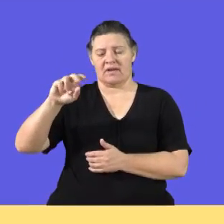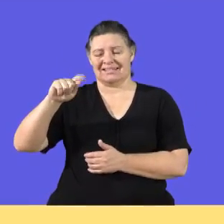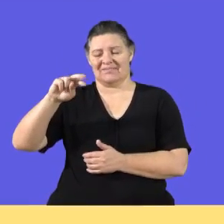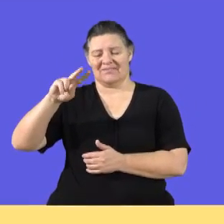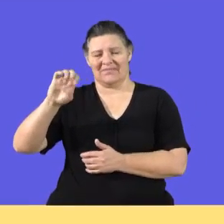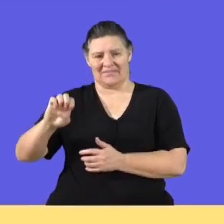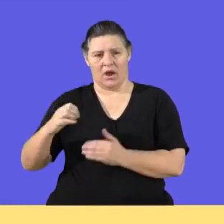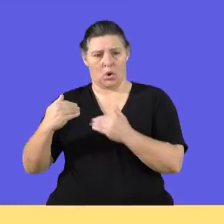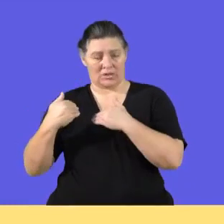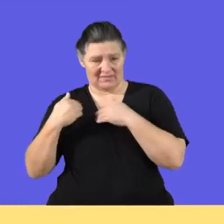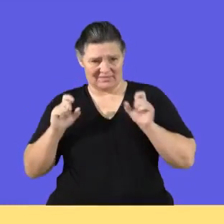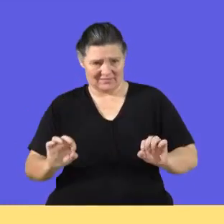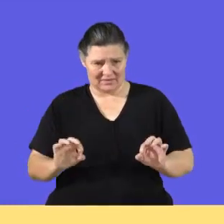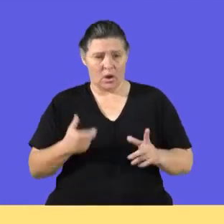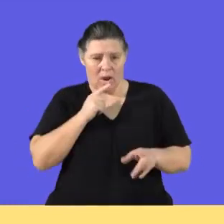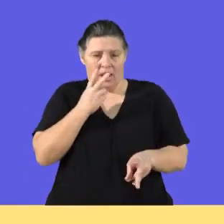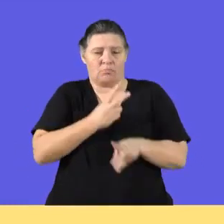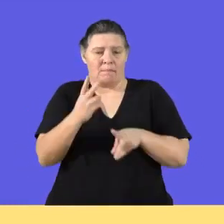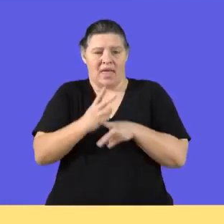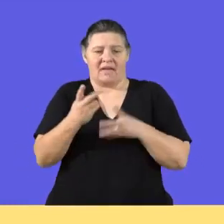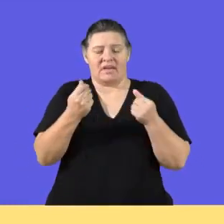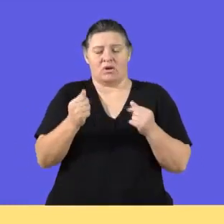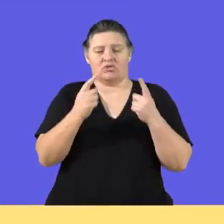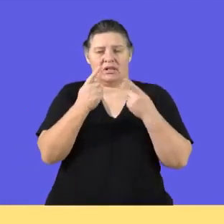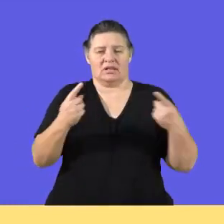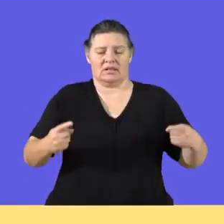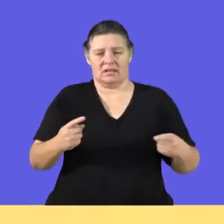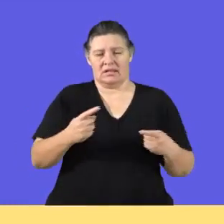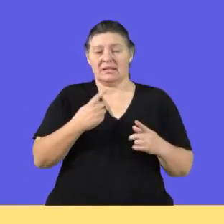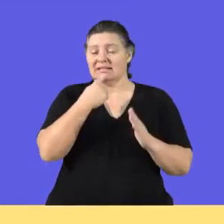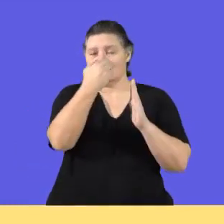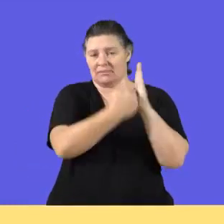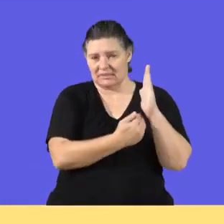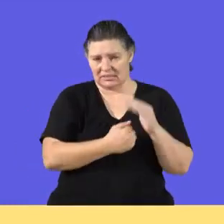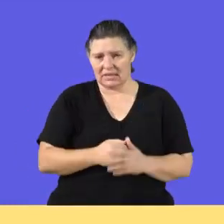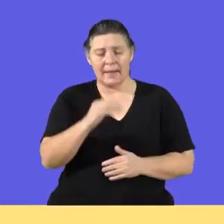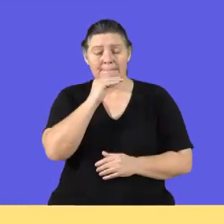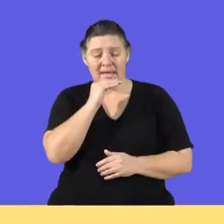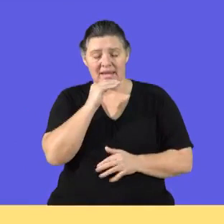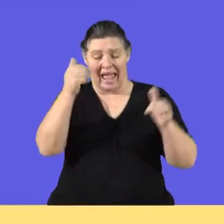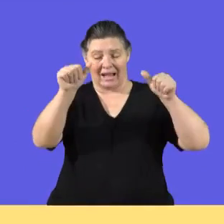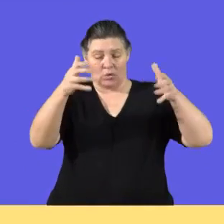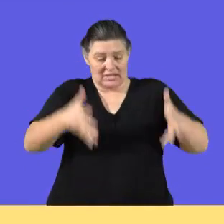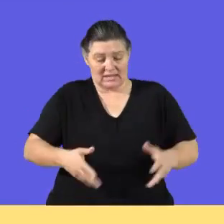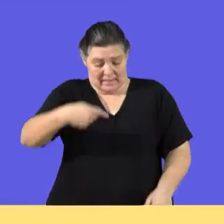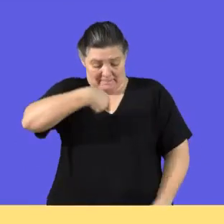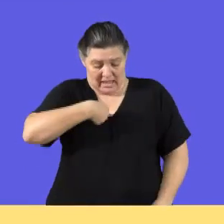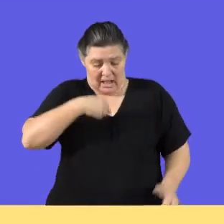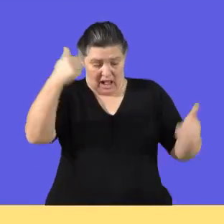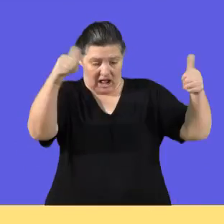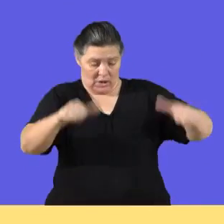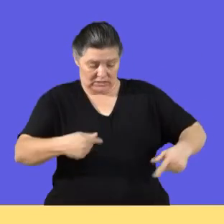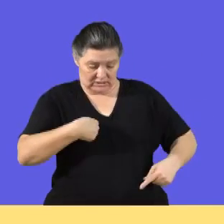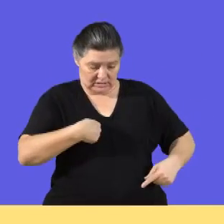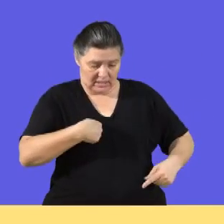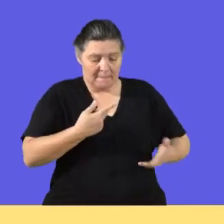concept. Accountants should be conservative when preparing the financial statements. It simply means when accountants are